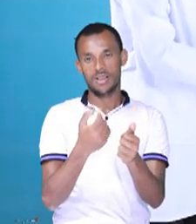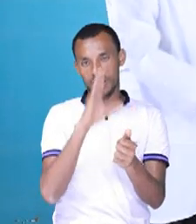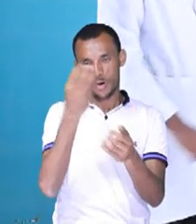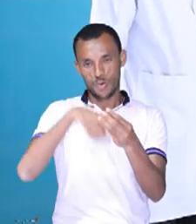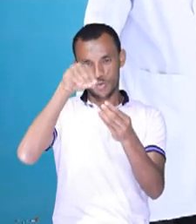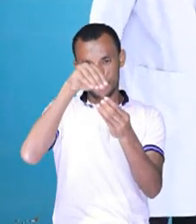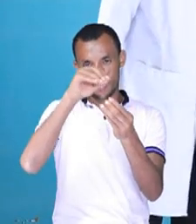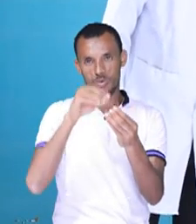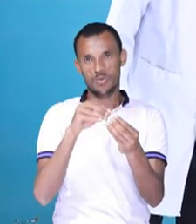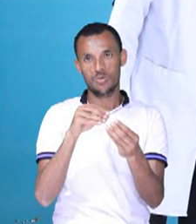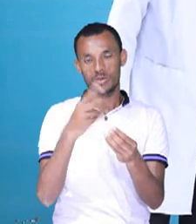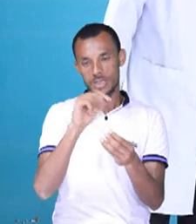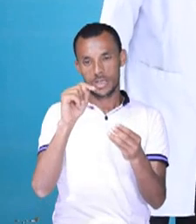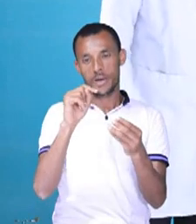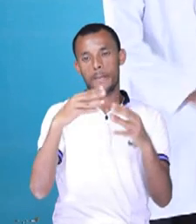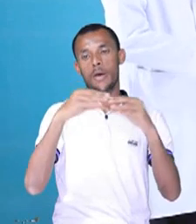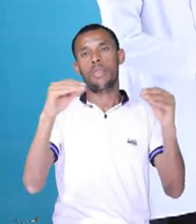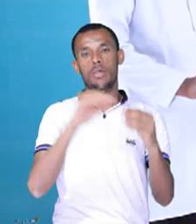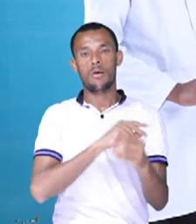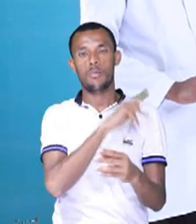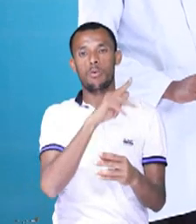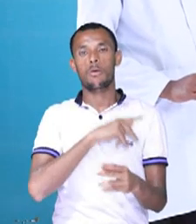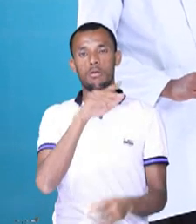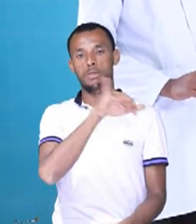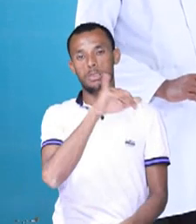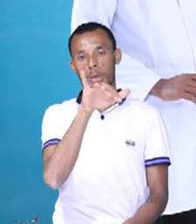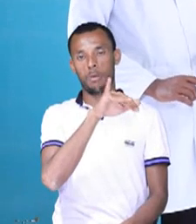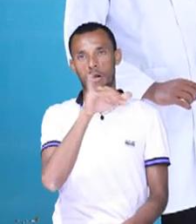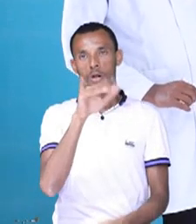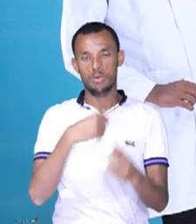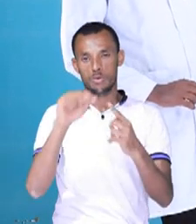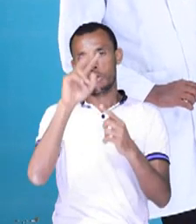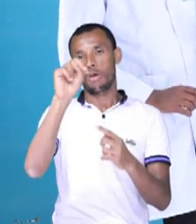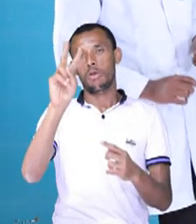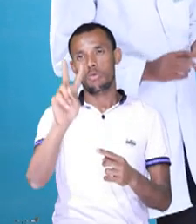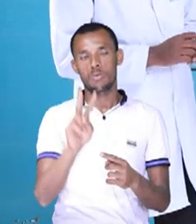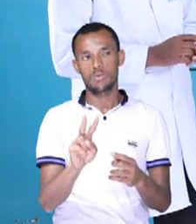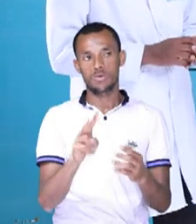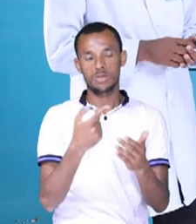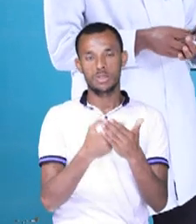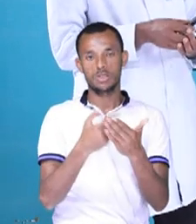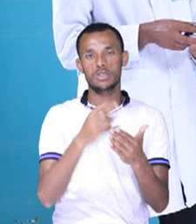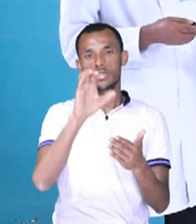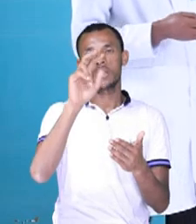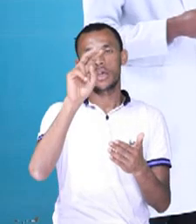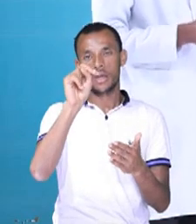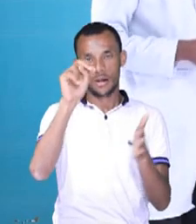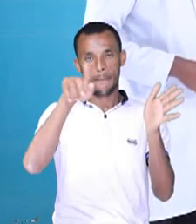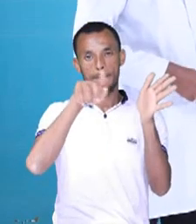and also the magnetic property is similar to those of N2. This is for Cn